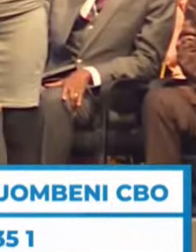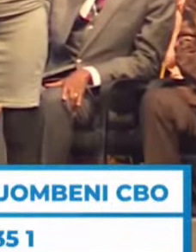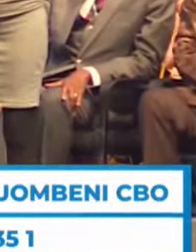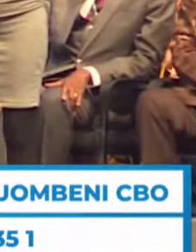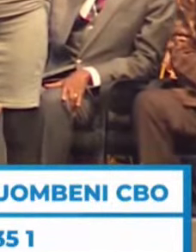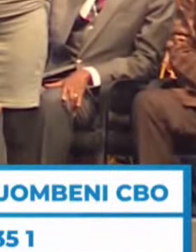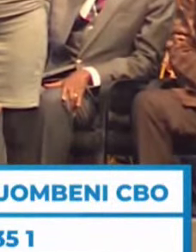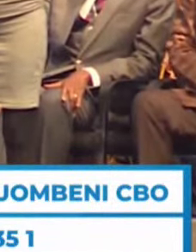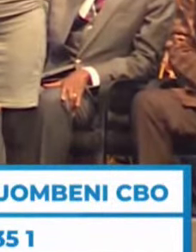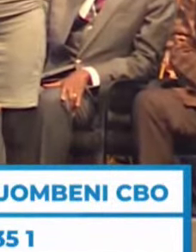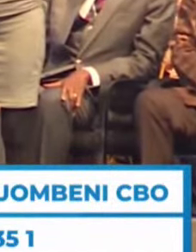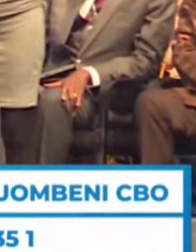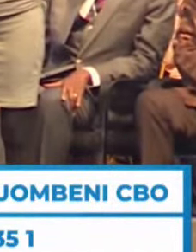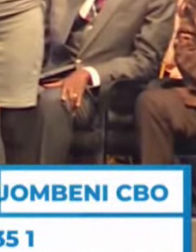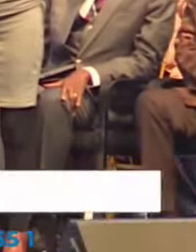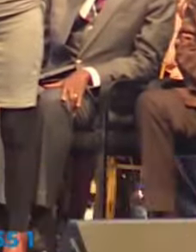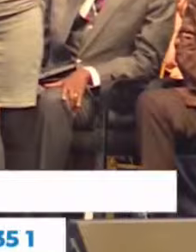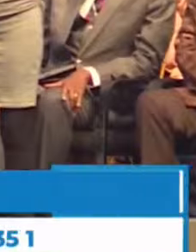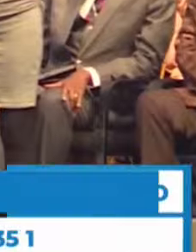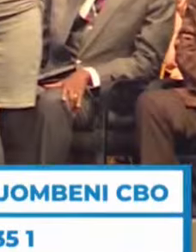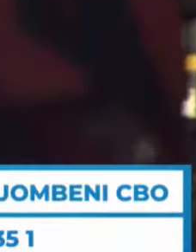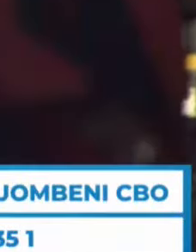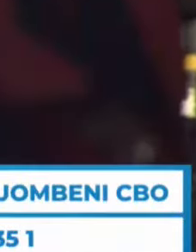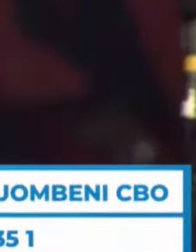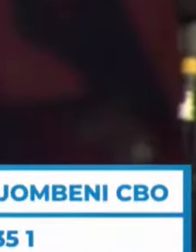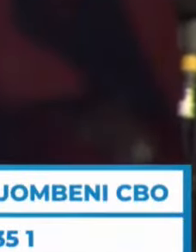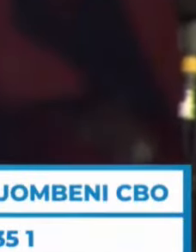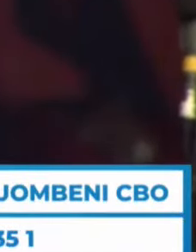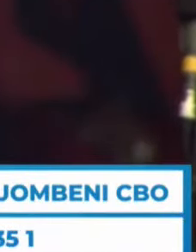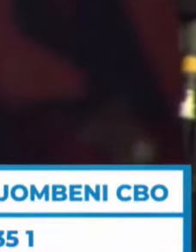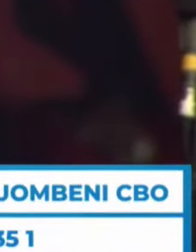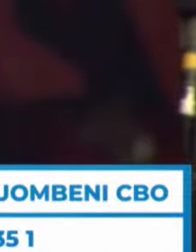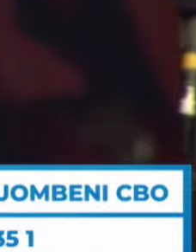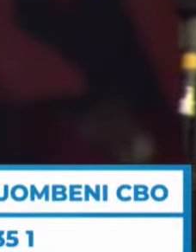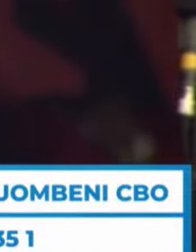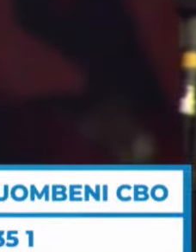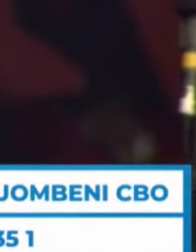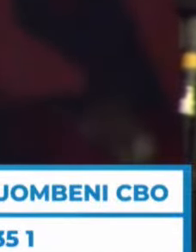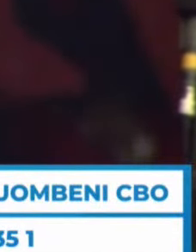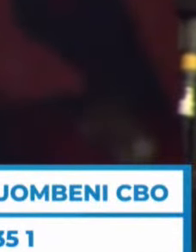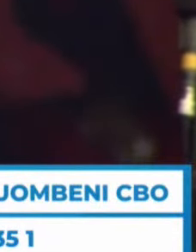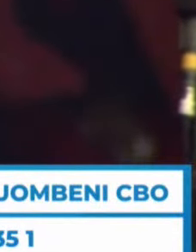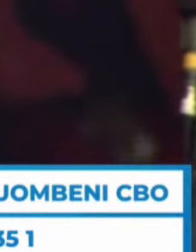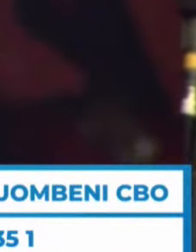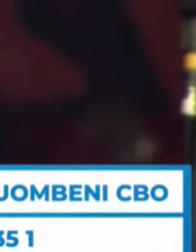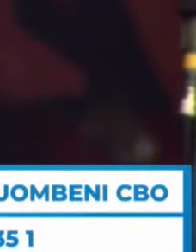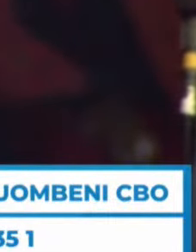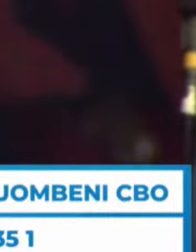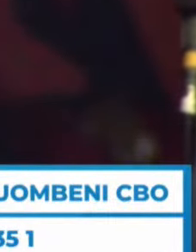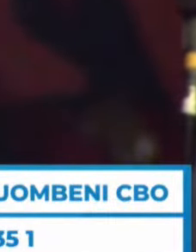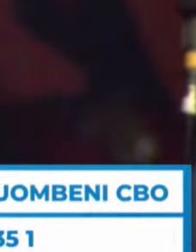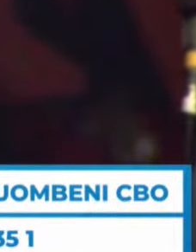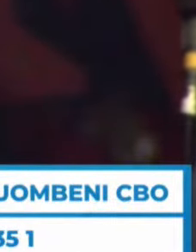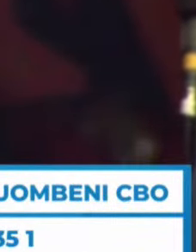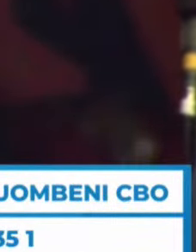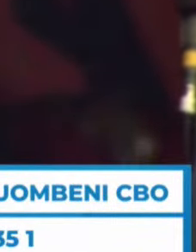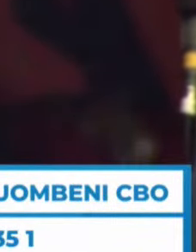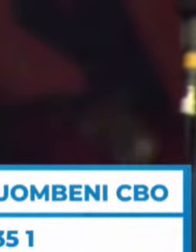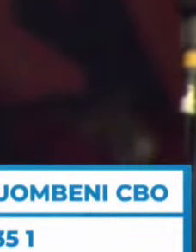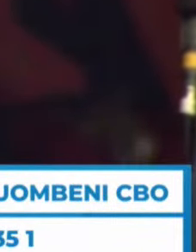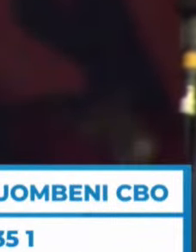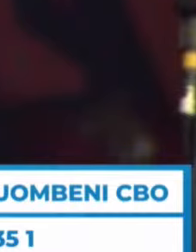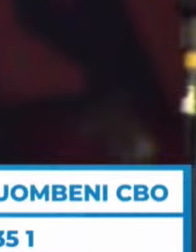true and his brother responded Yes it's true I don't know why we